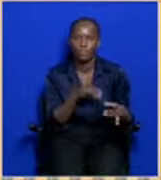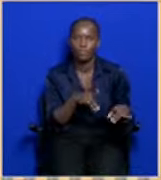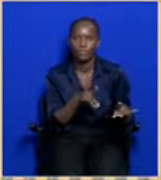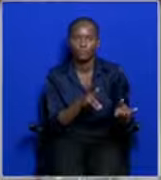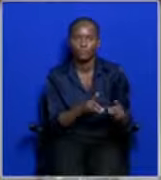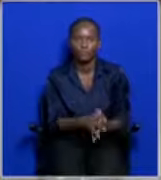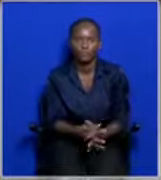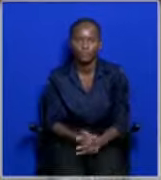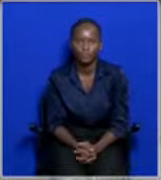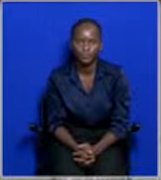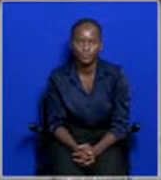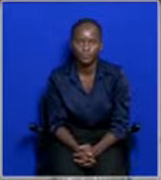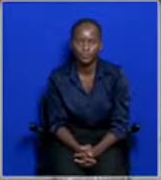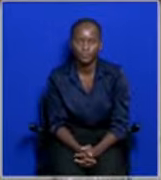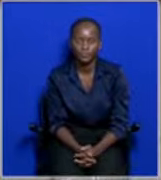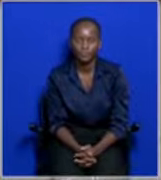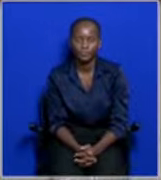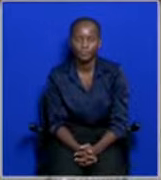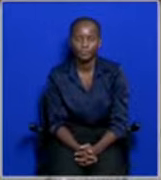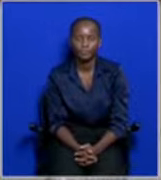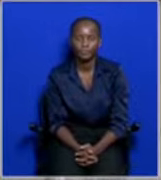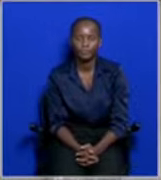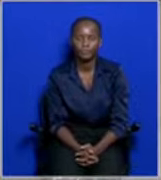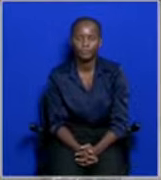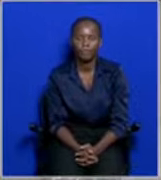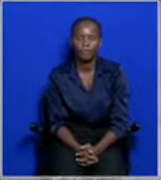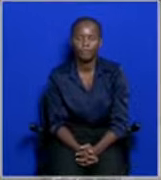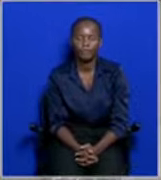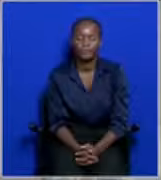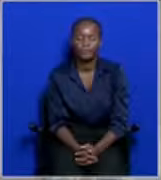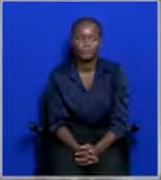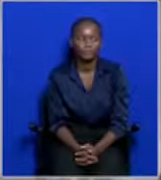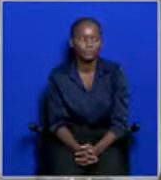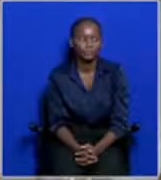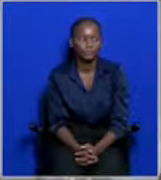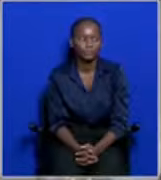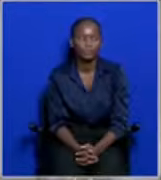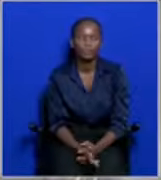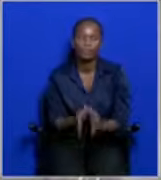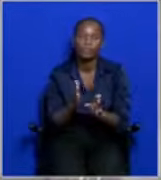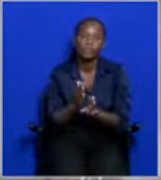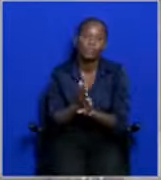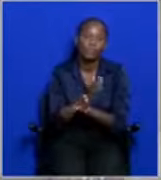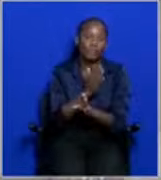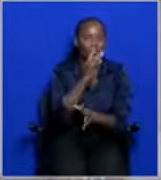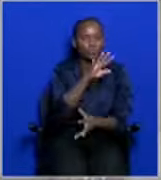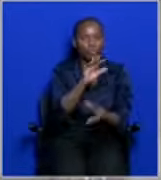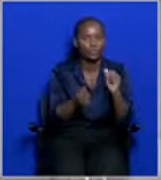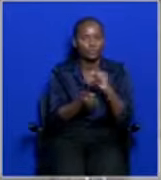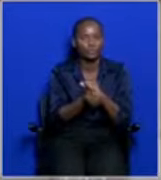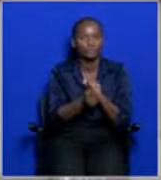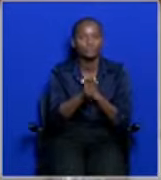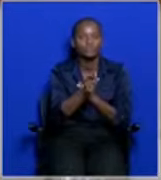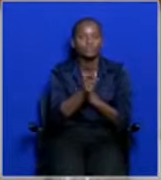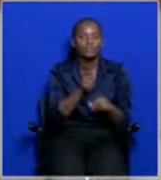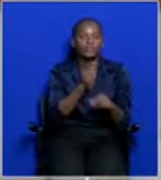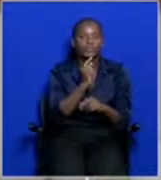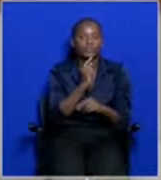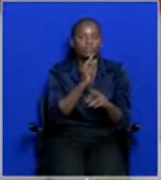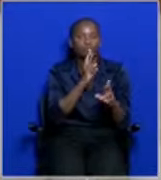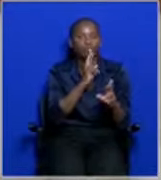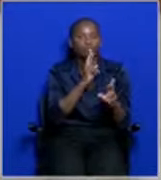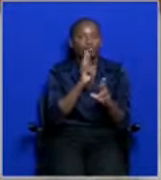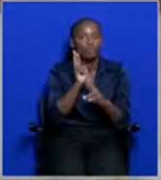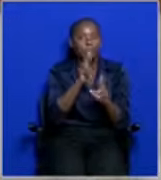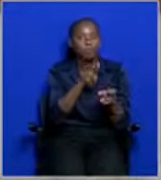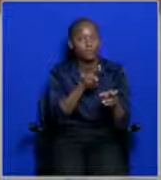Perhaps before we conclude on this matter, just to report back to Commissioner Baloyi, I've had a discussion